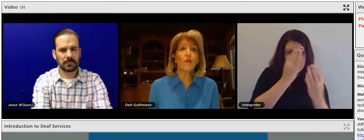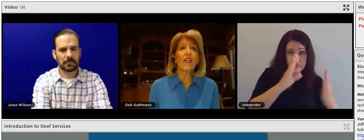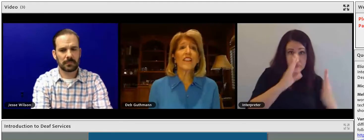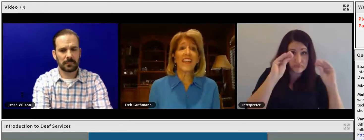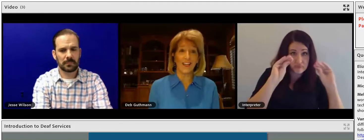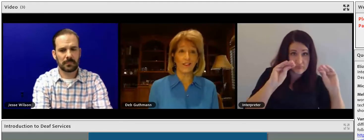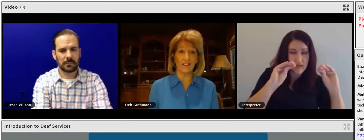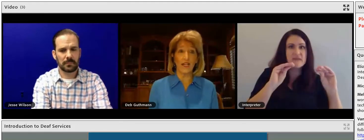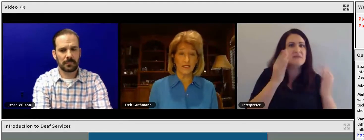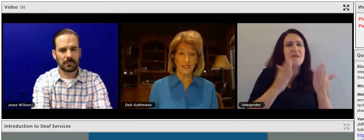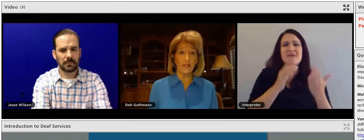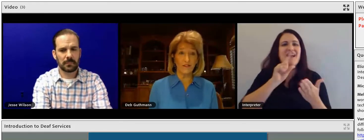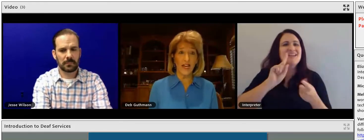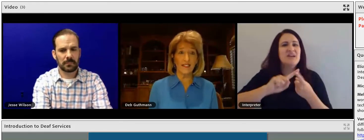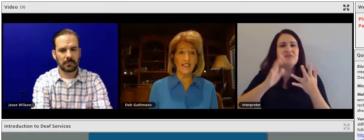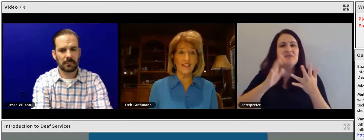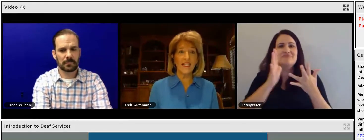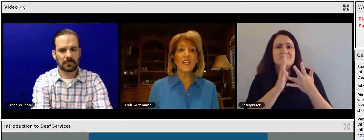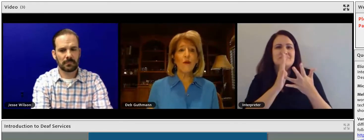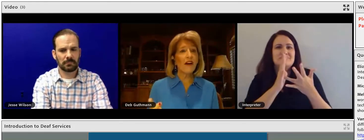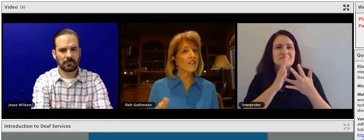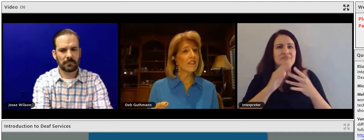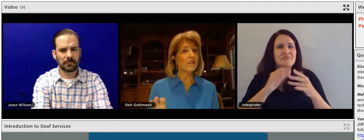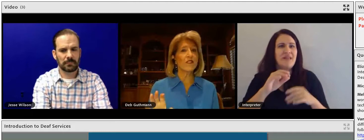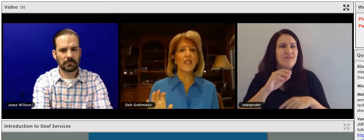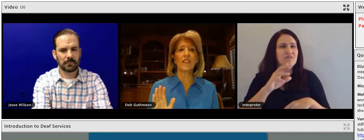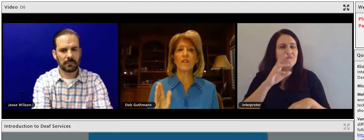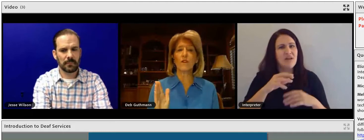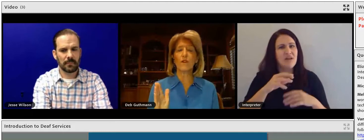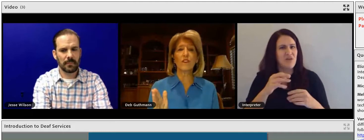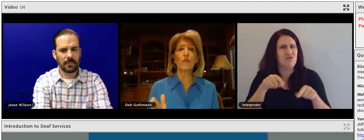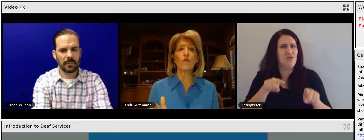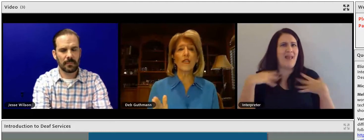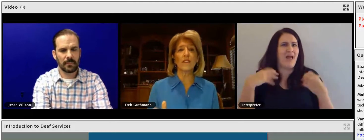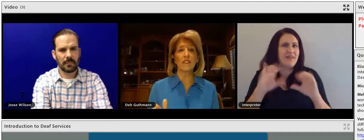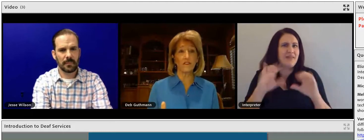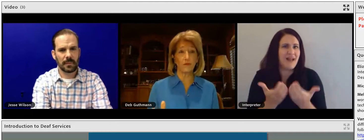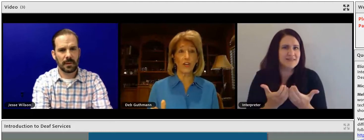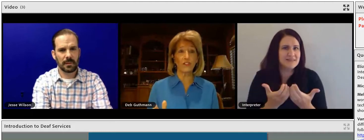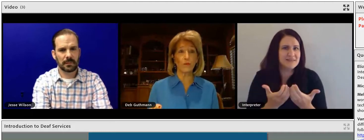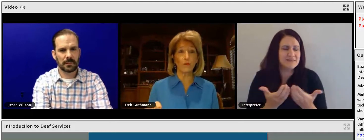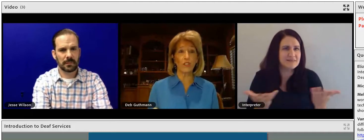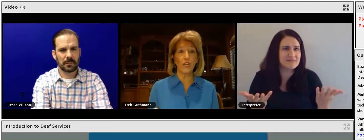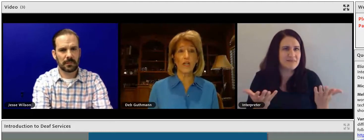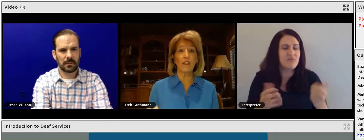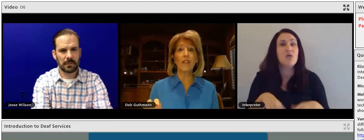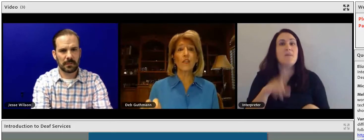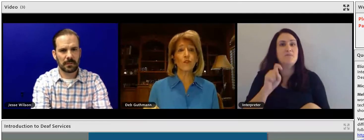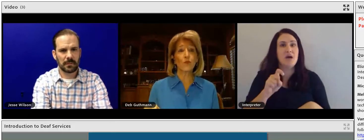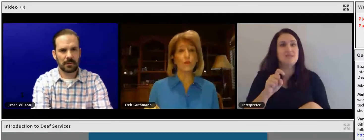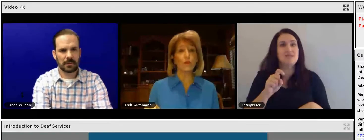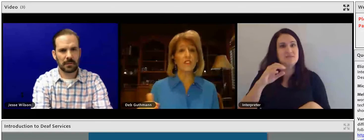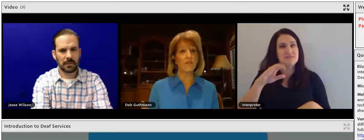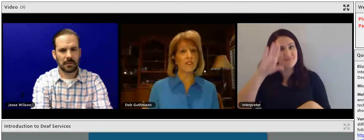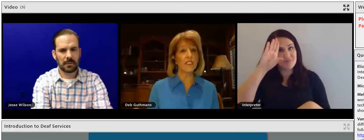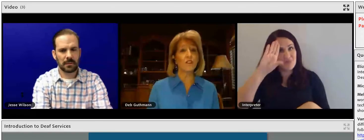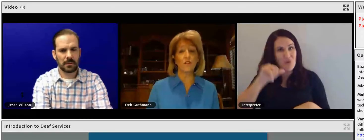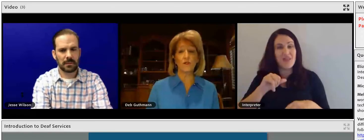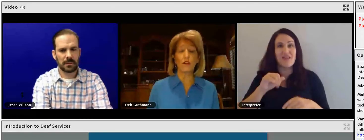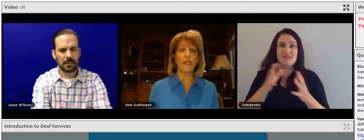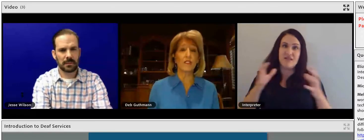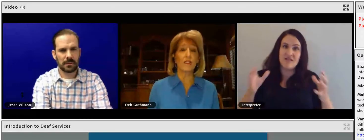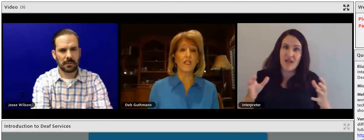until maybe 9th grade in a health class, if that. You have to understand that there's a great deal of pressure put on